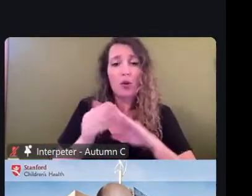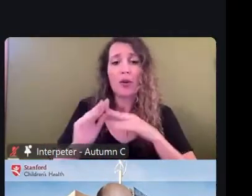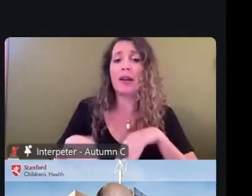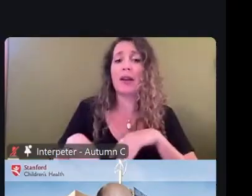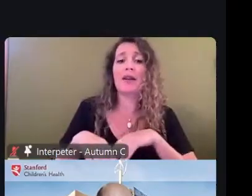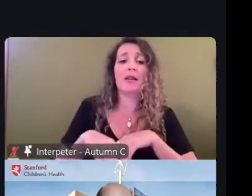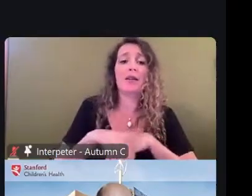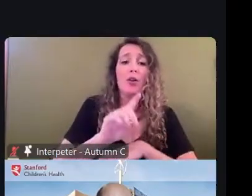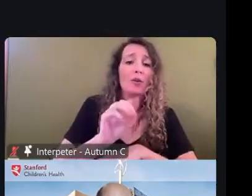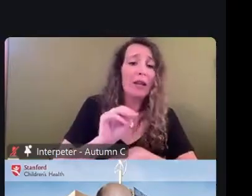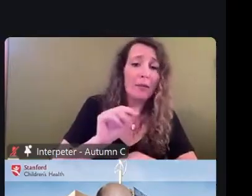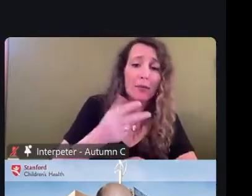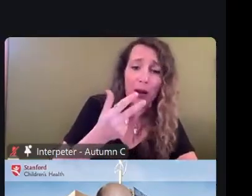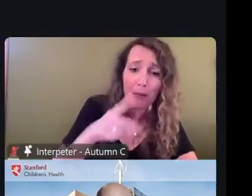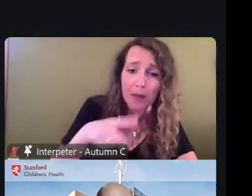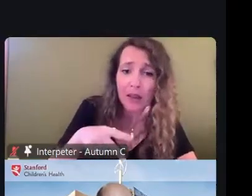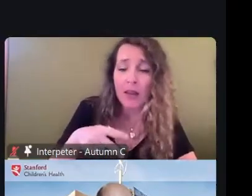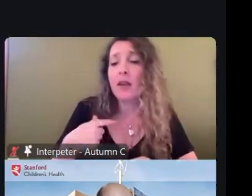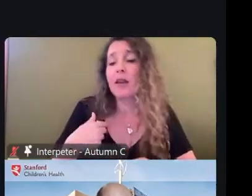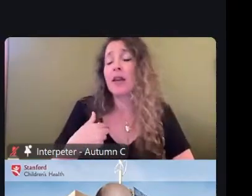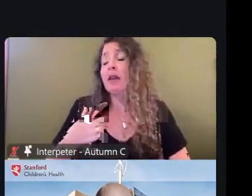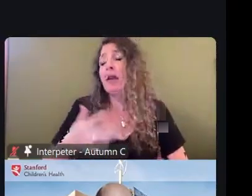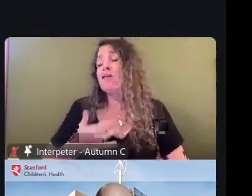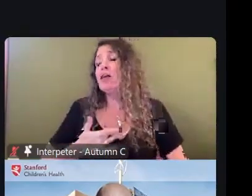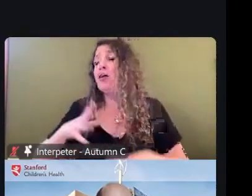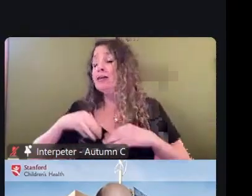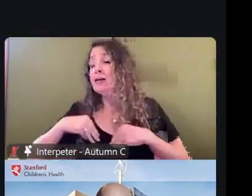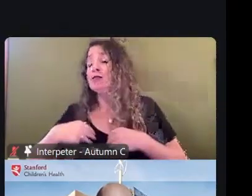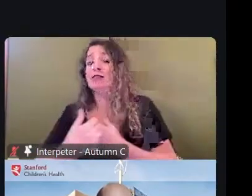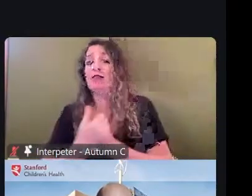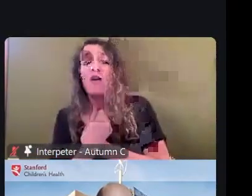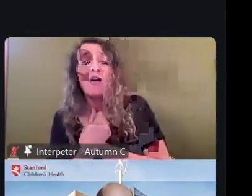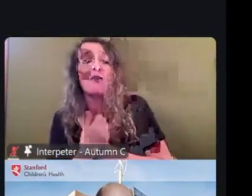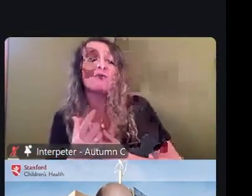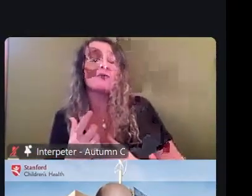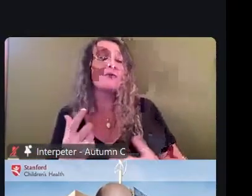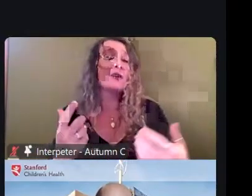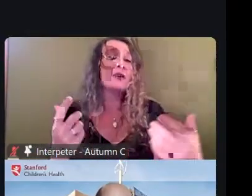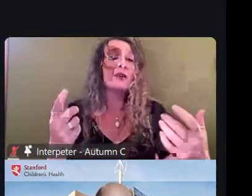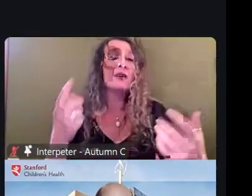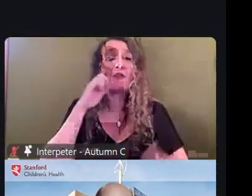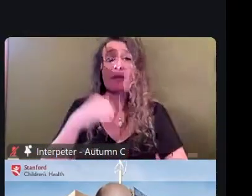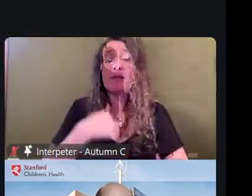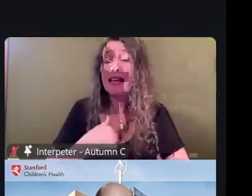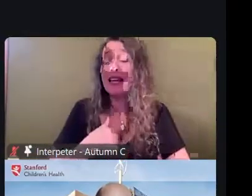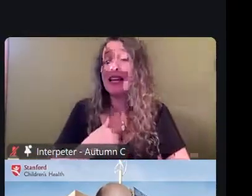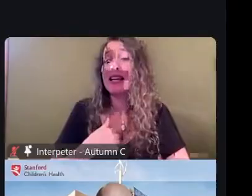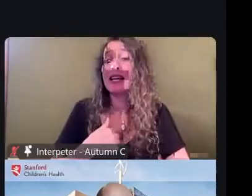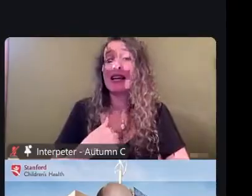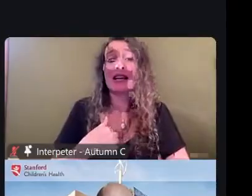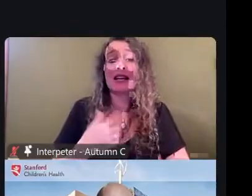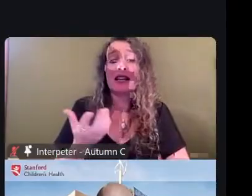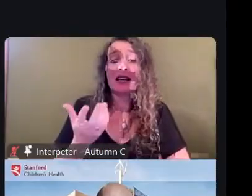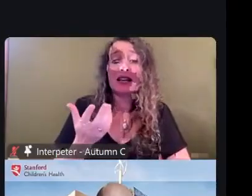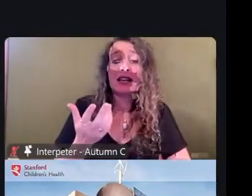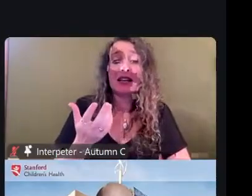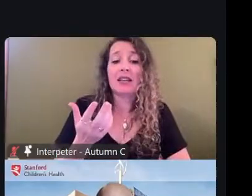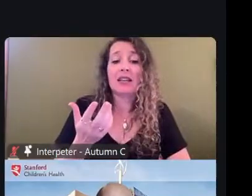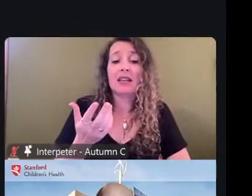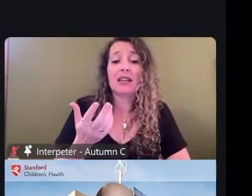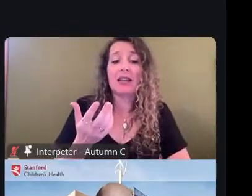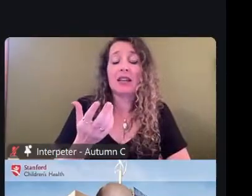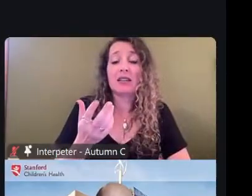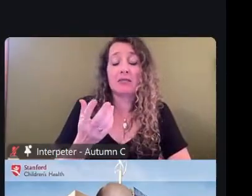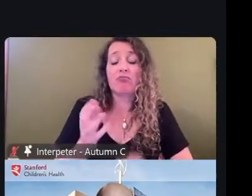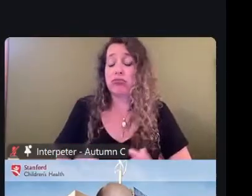feel like acceptance and love. And for me, it's so meaningful because my spinal cord